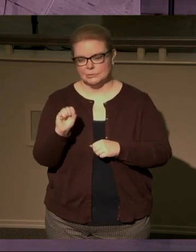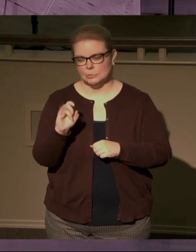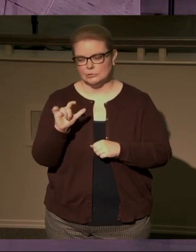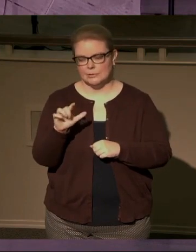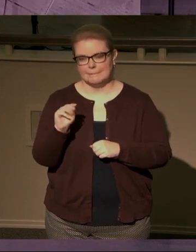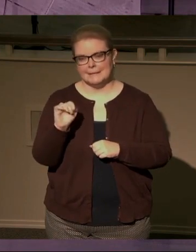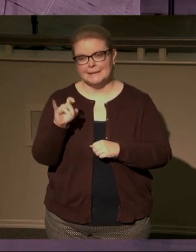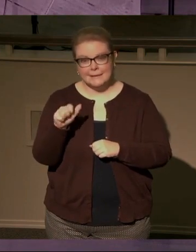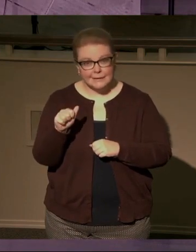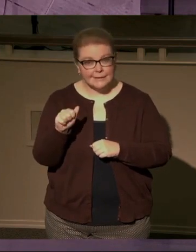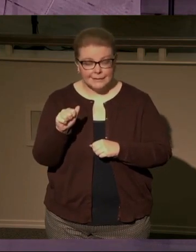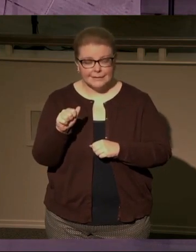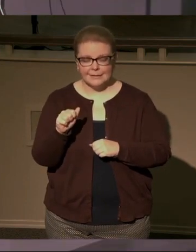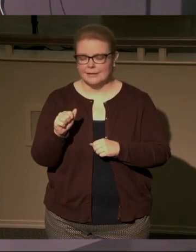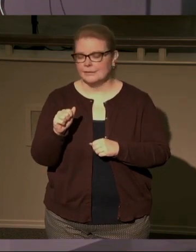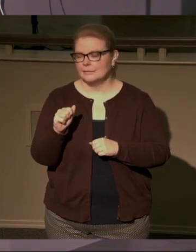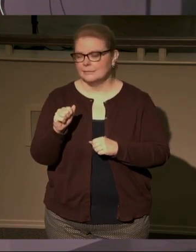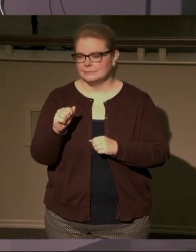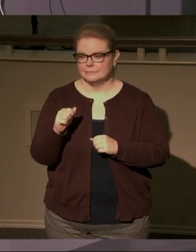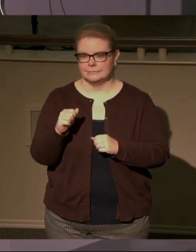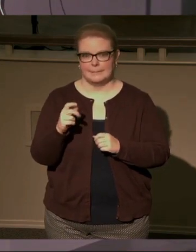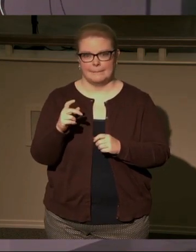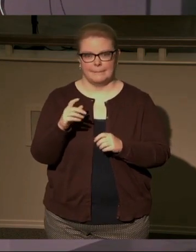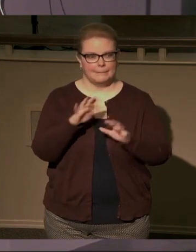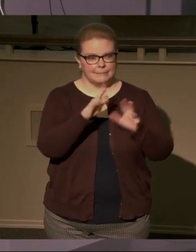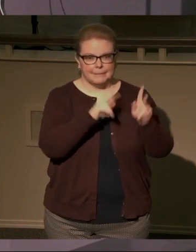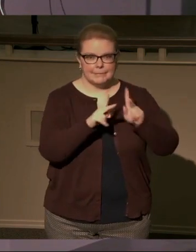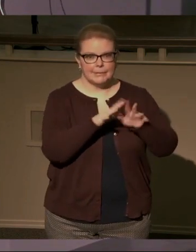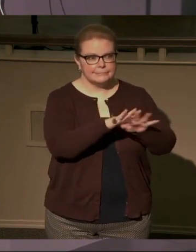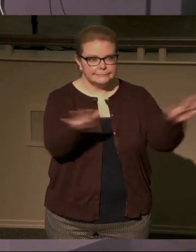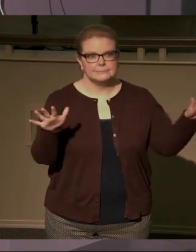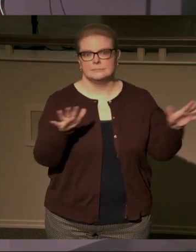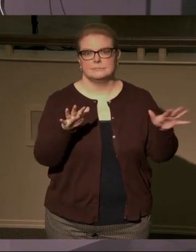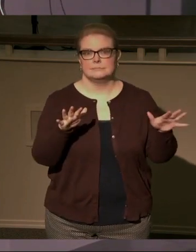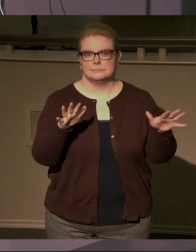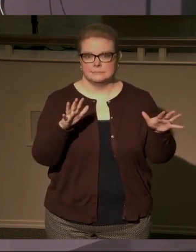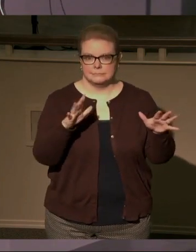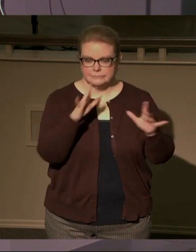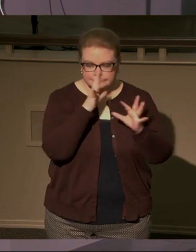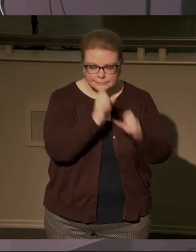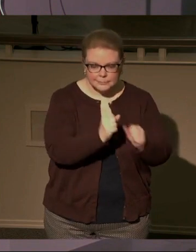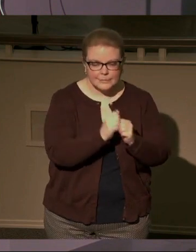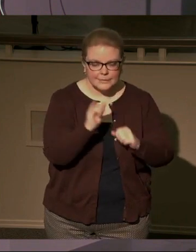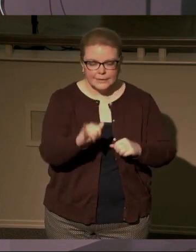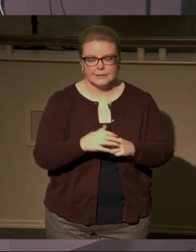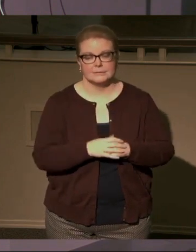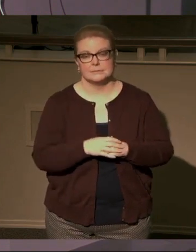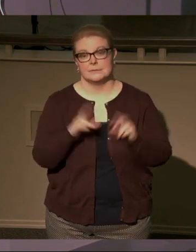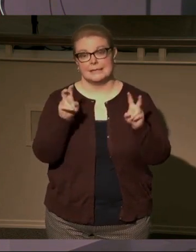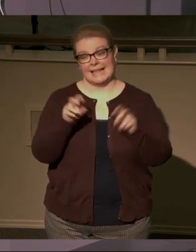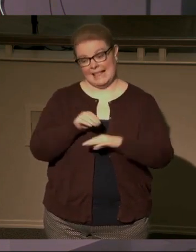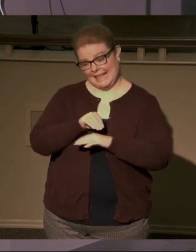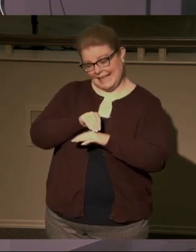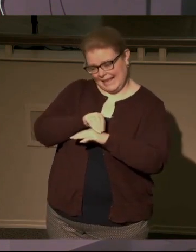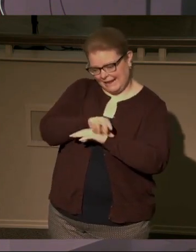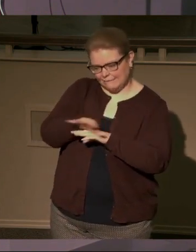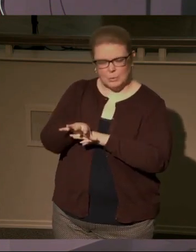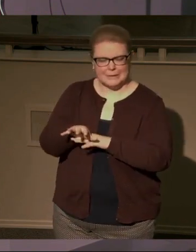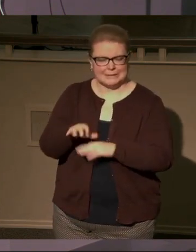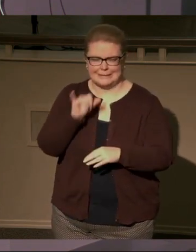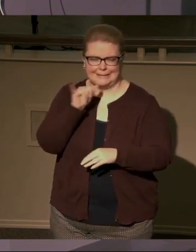predominance in the public sphere. And influence is nothing new,